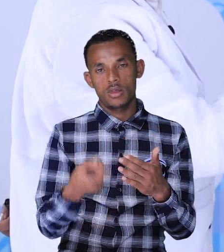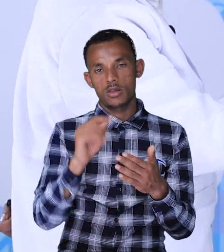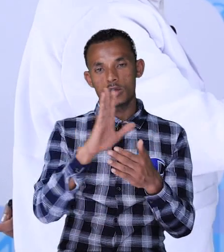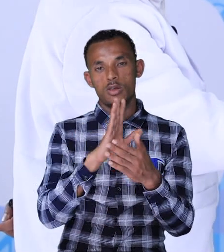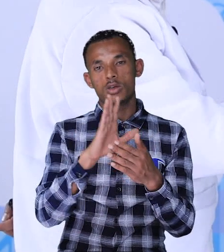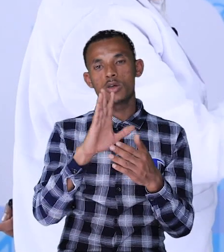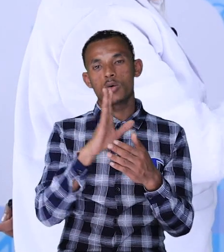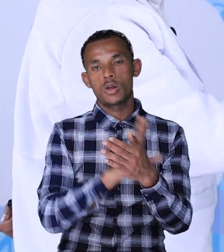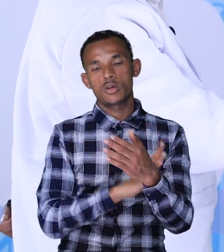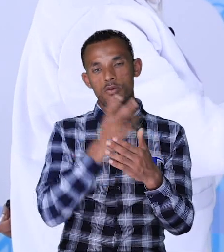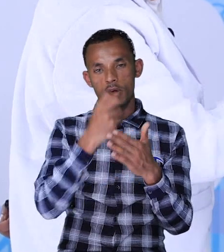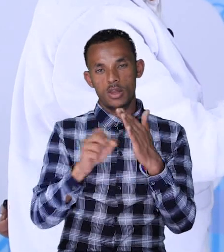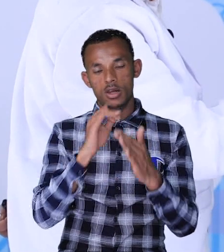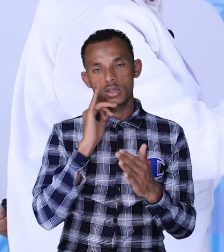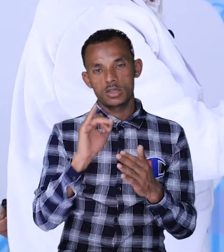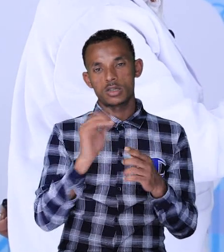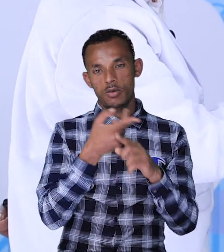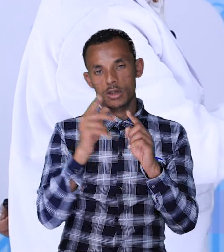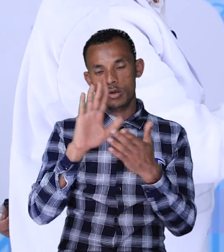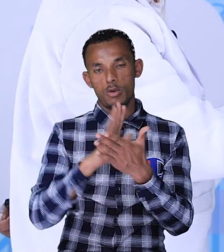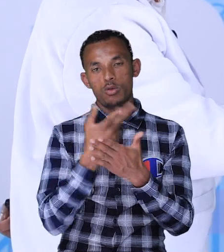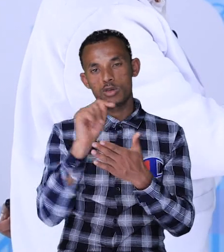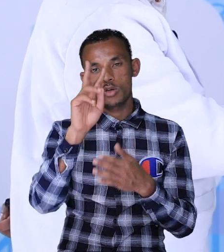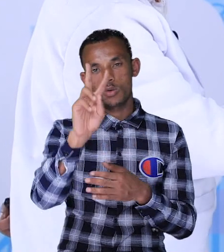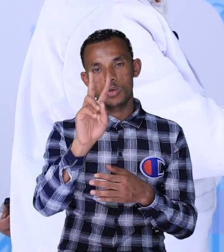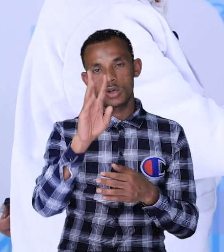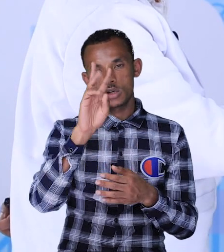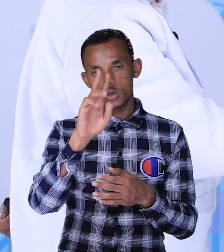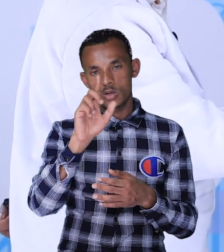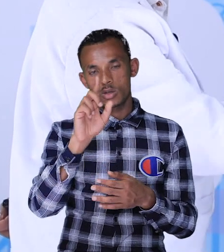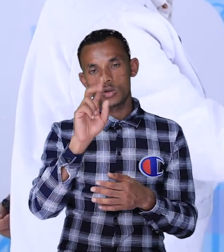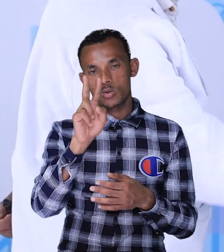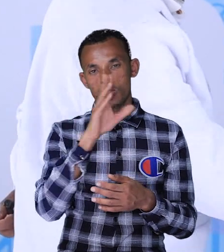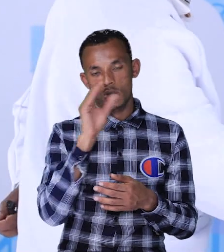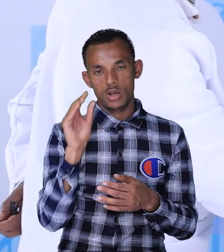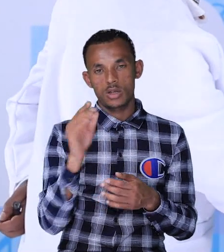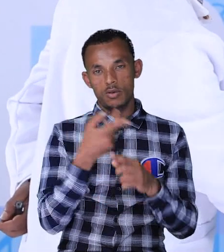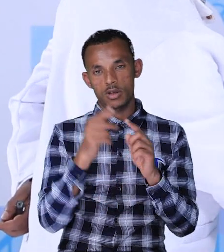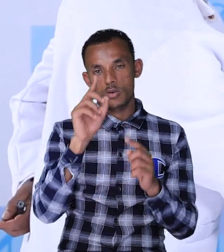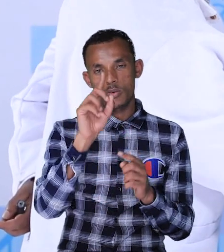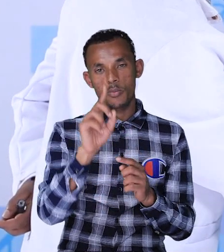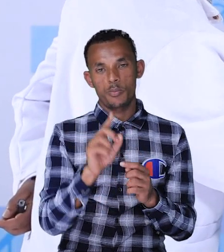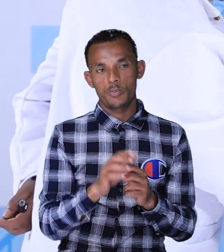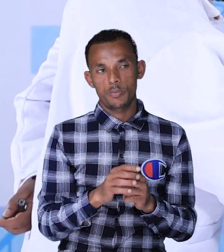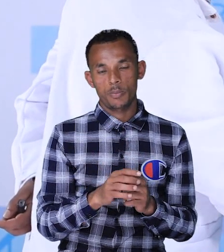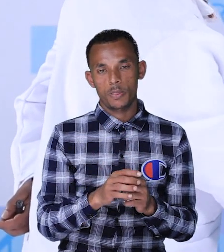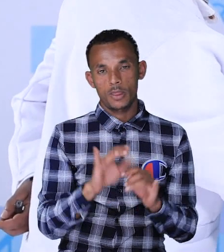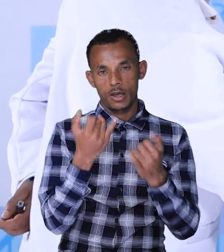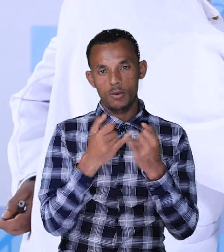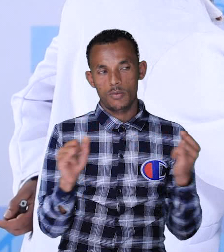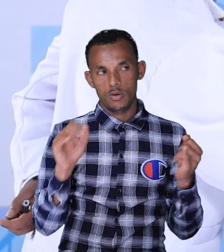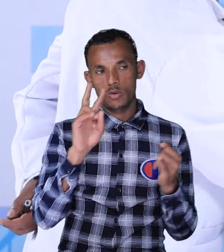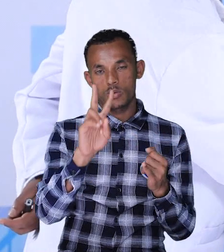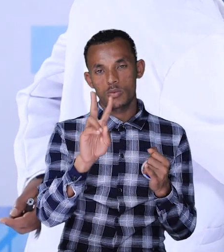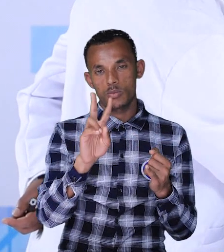correction factor is simply the difference between the two. It is 160 and 159, their difference is 1. Divided by